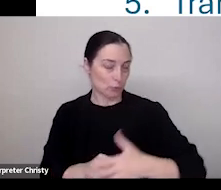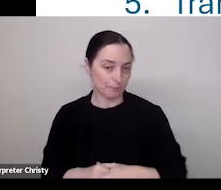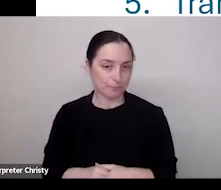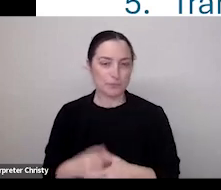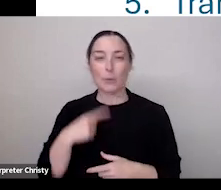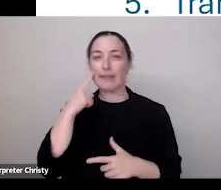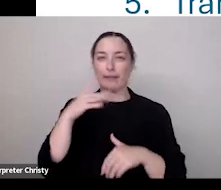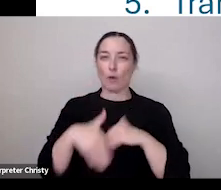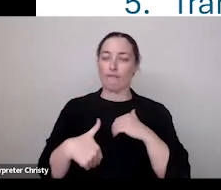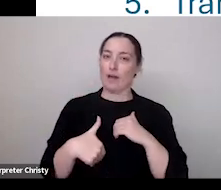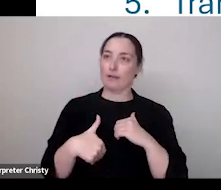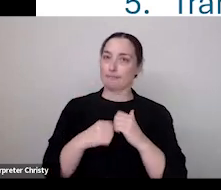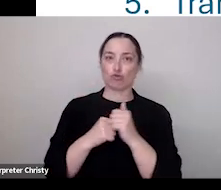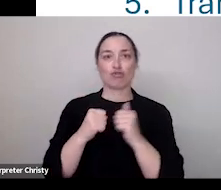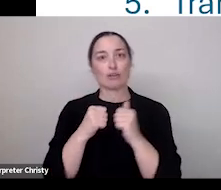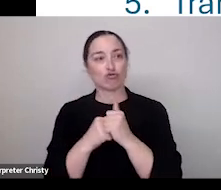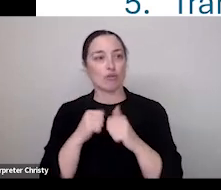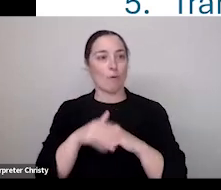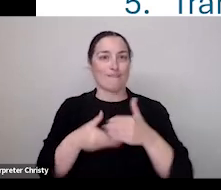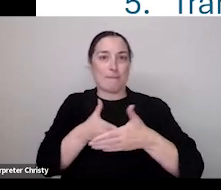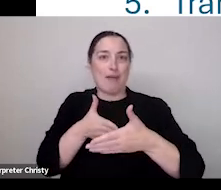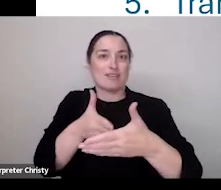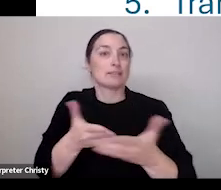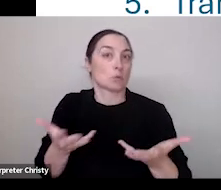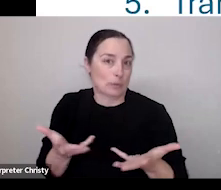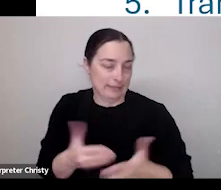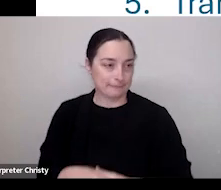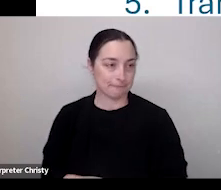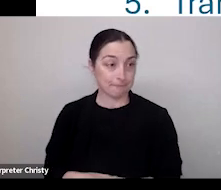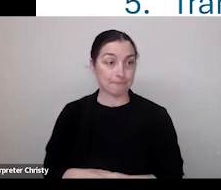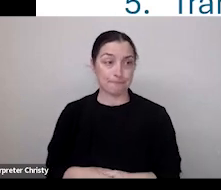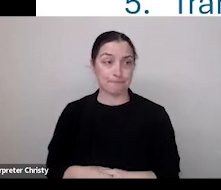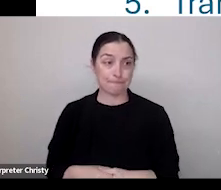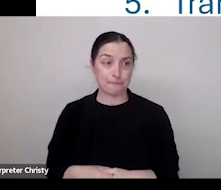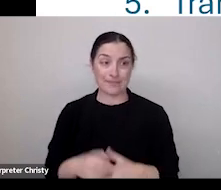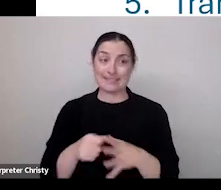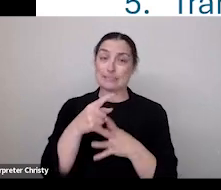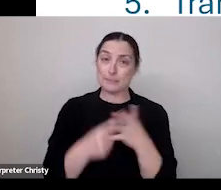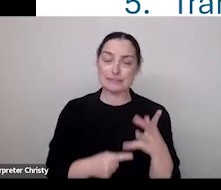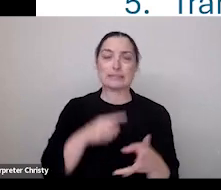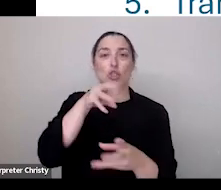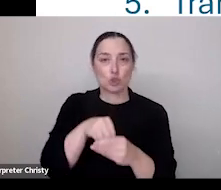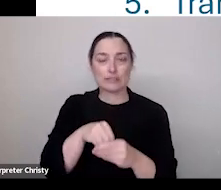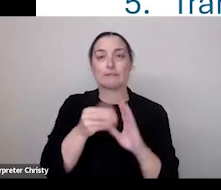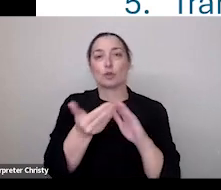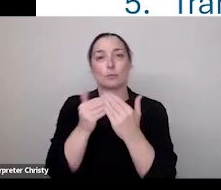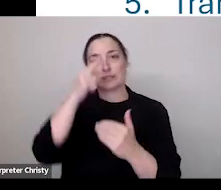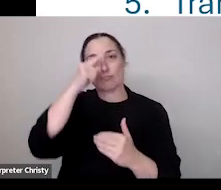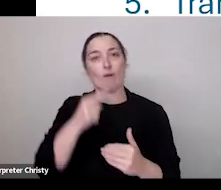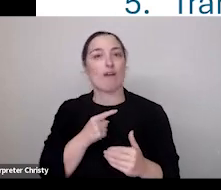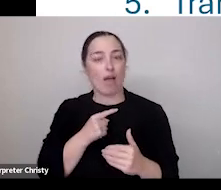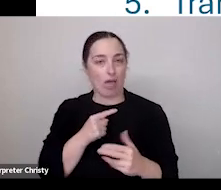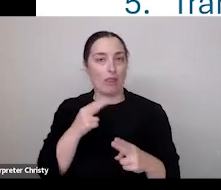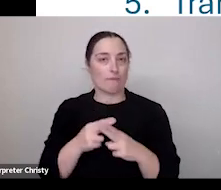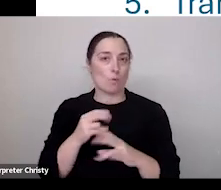think about structural barriers, this is where we can be starting. Create disability inclusive community profiles in our emergency management